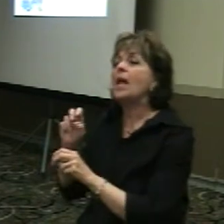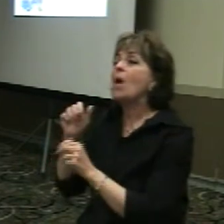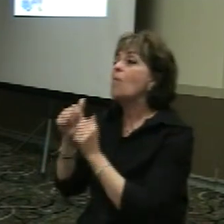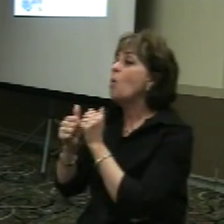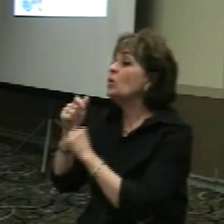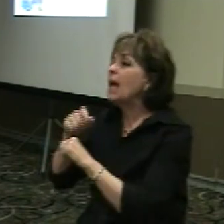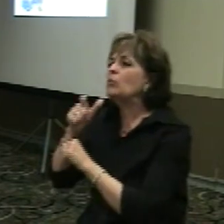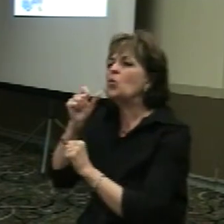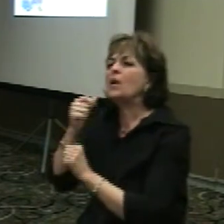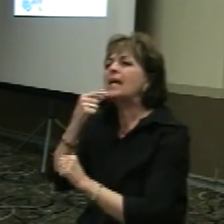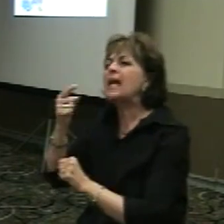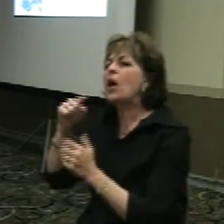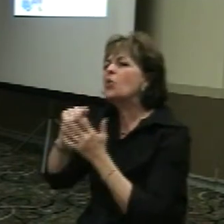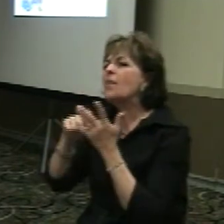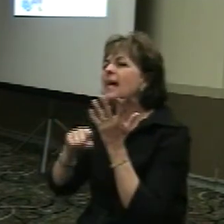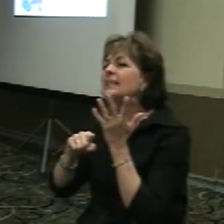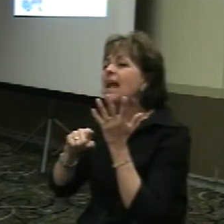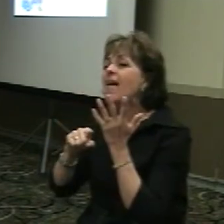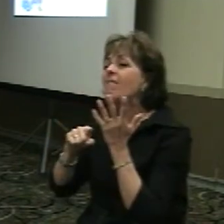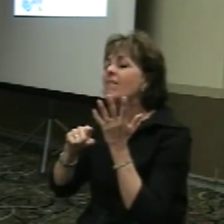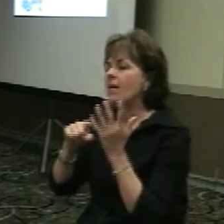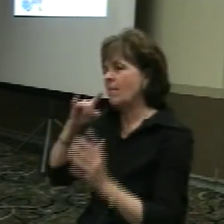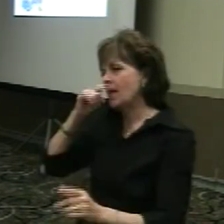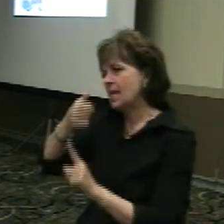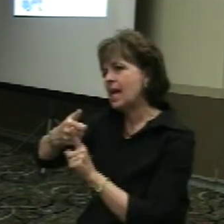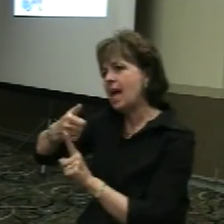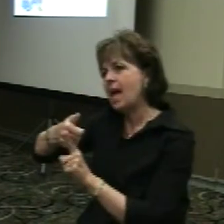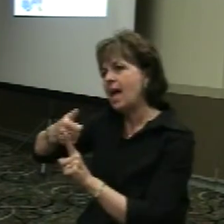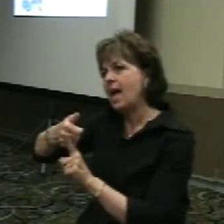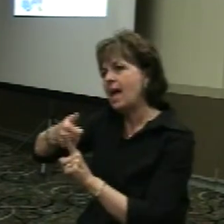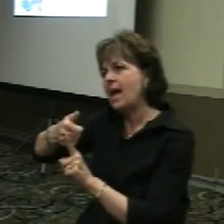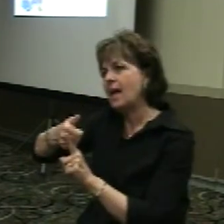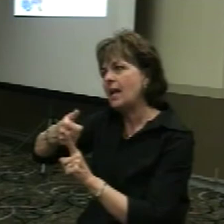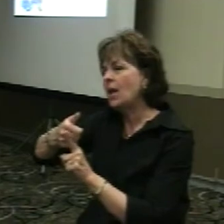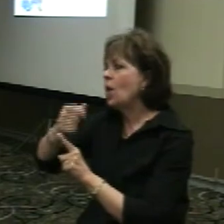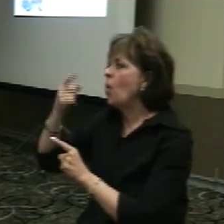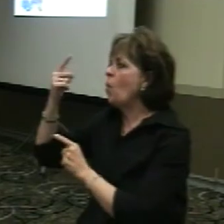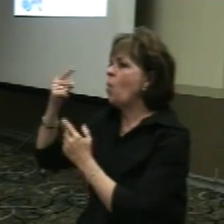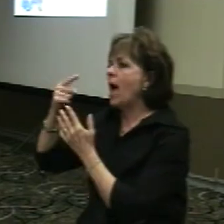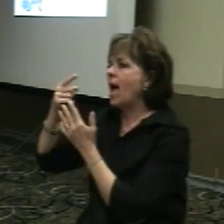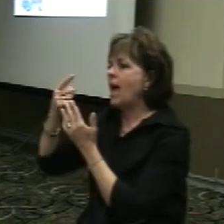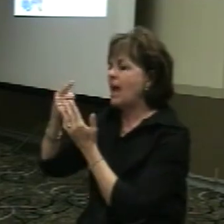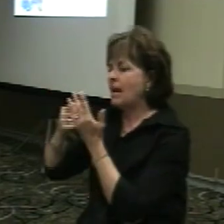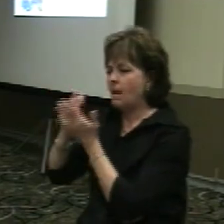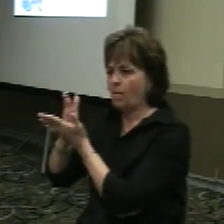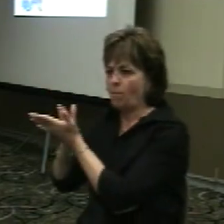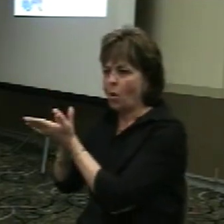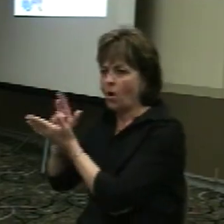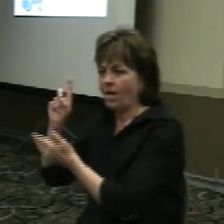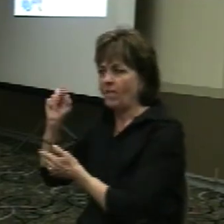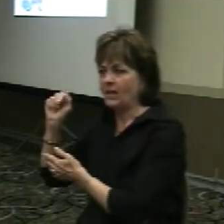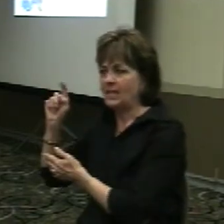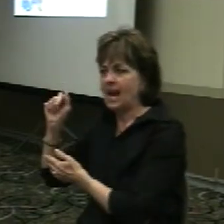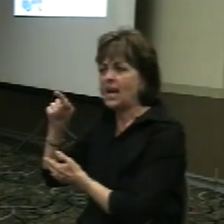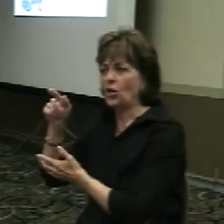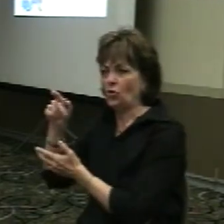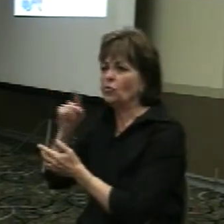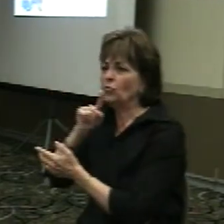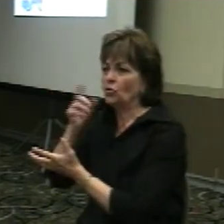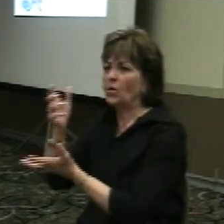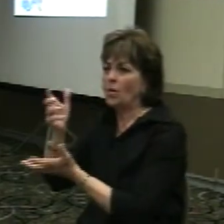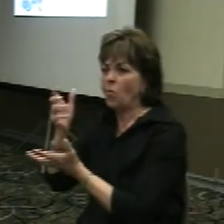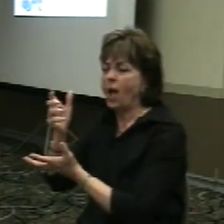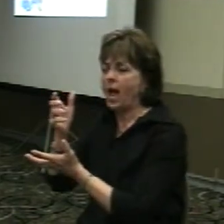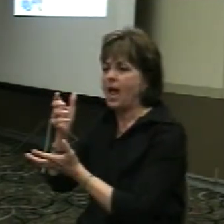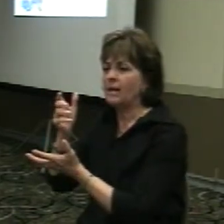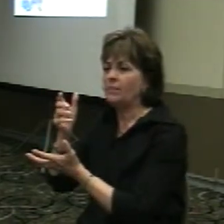stuff? The kid. And so one of the pieces of data you would certainly want to have, and it would have to be